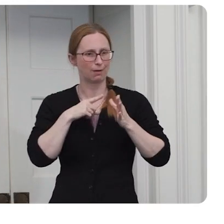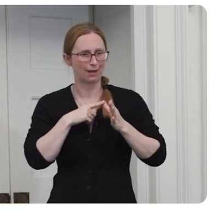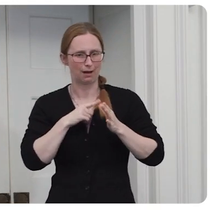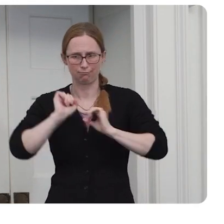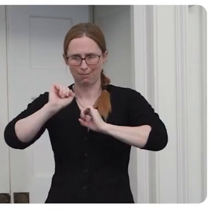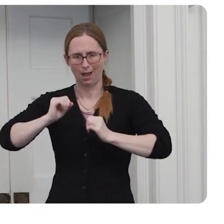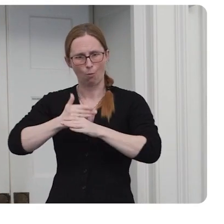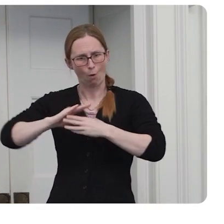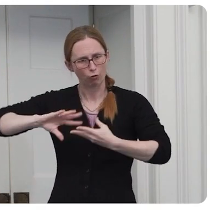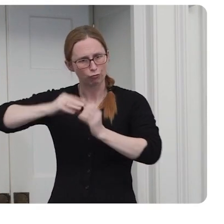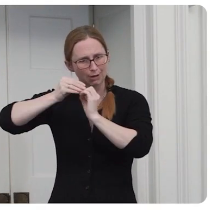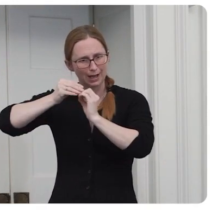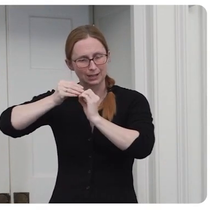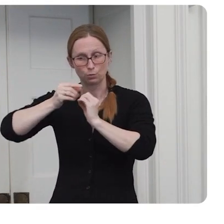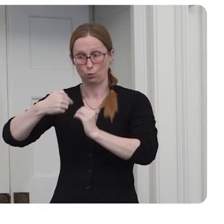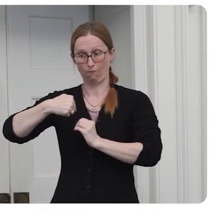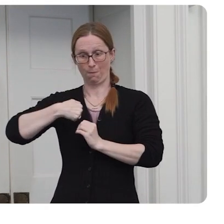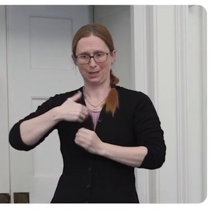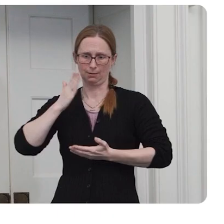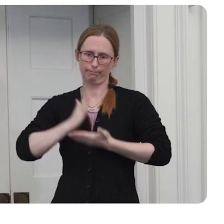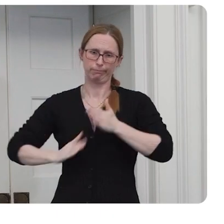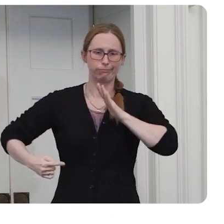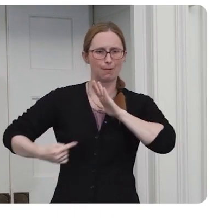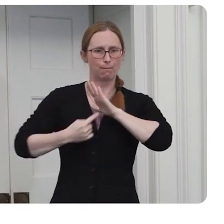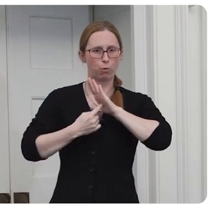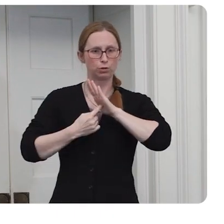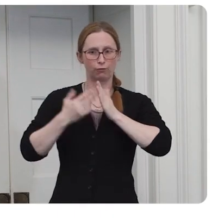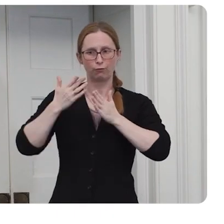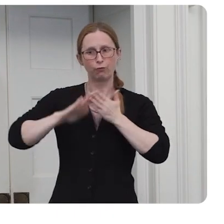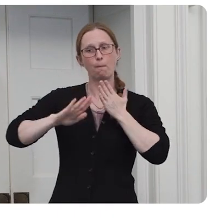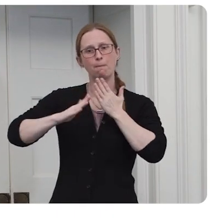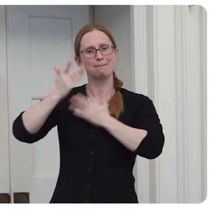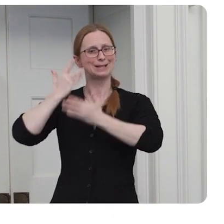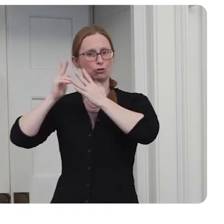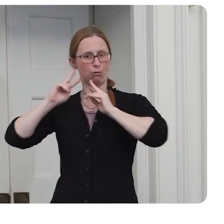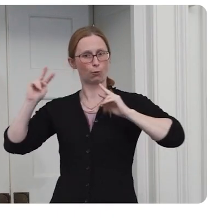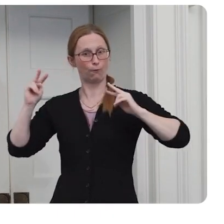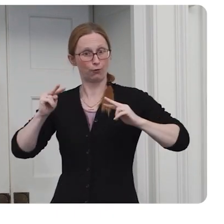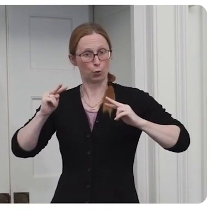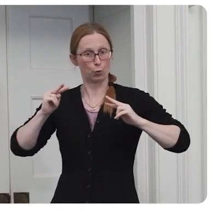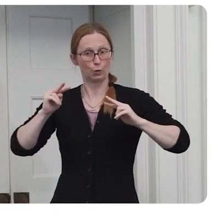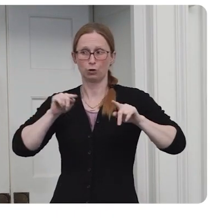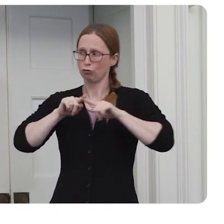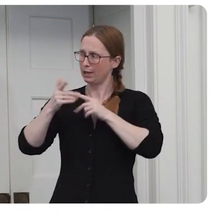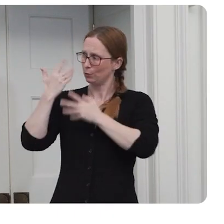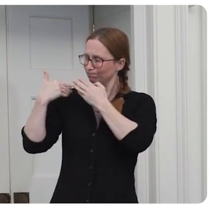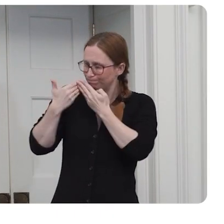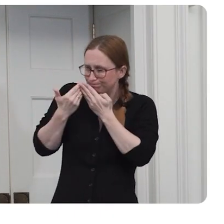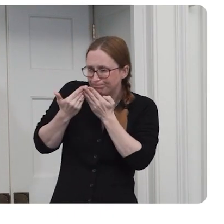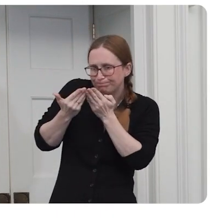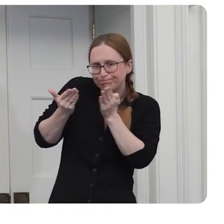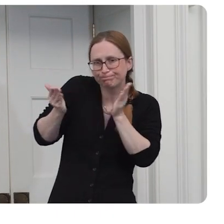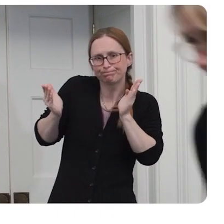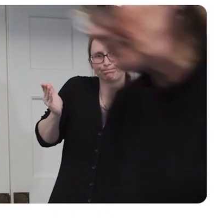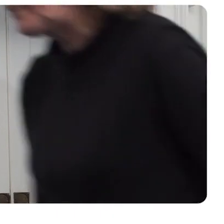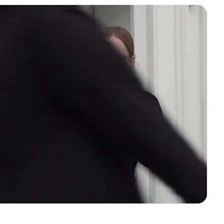made work. And so for me, it's really important to not only from a historical point of view, open up this